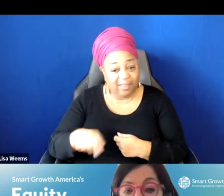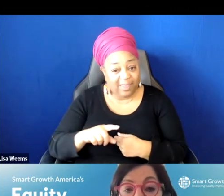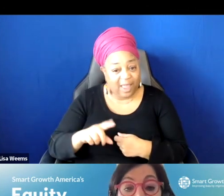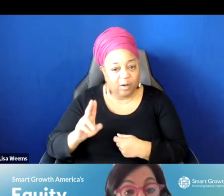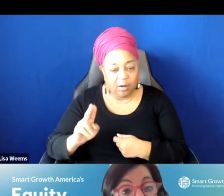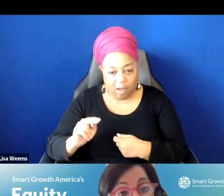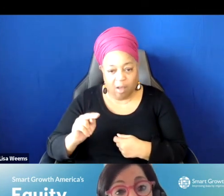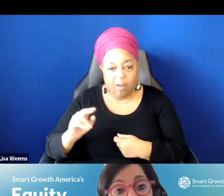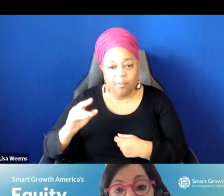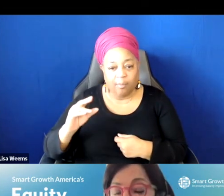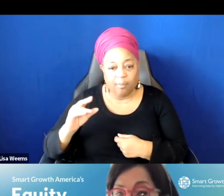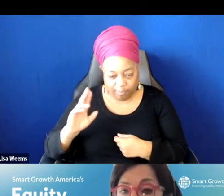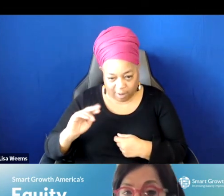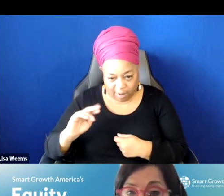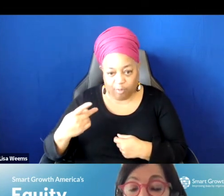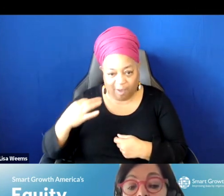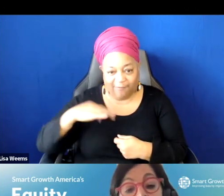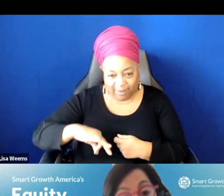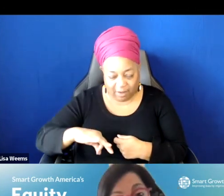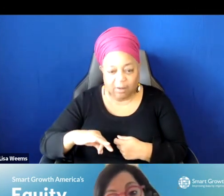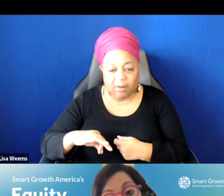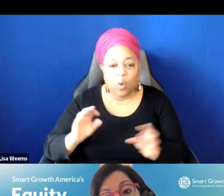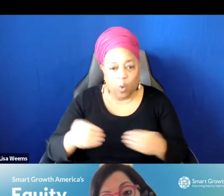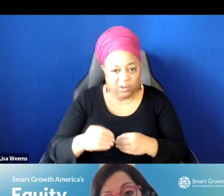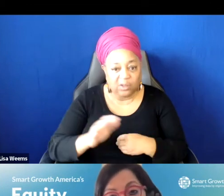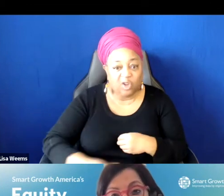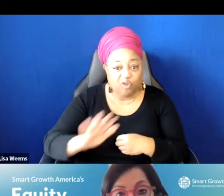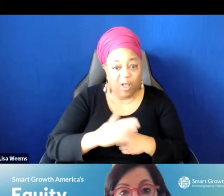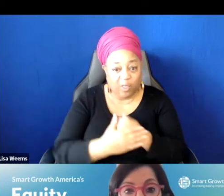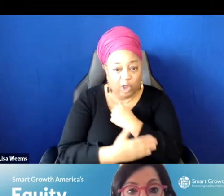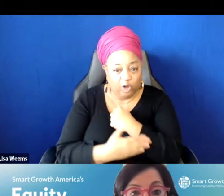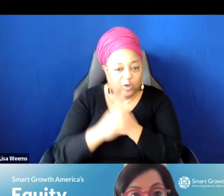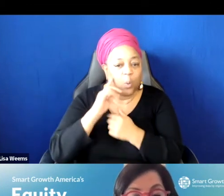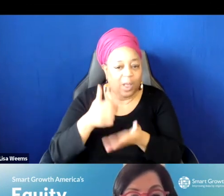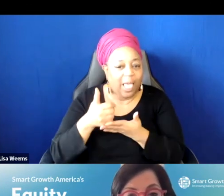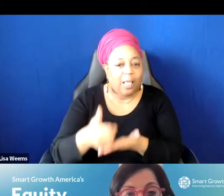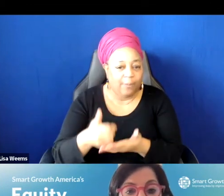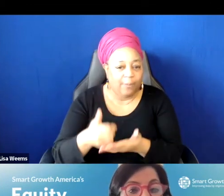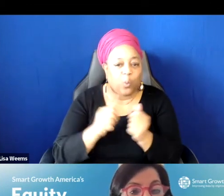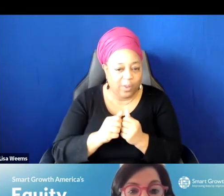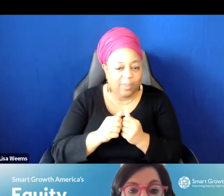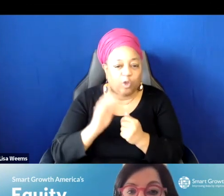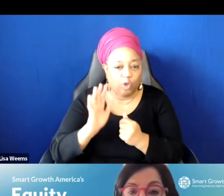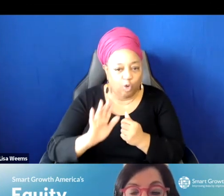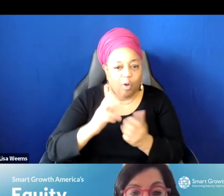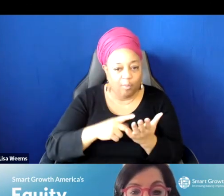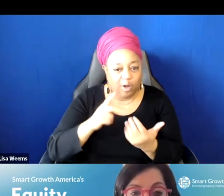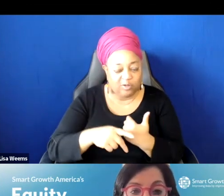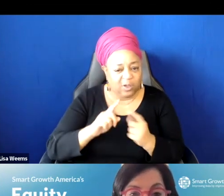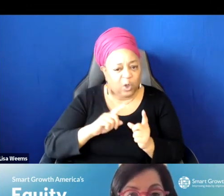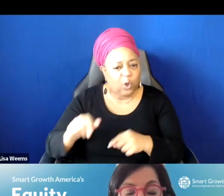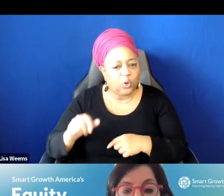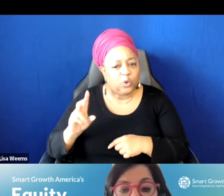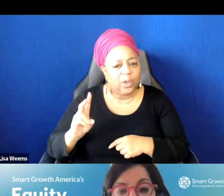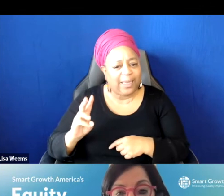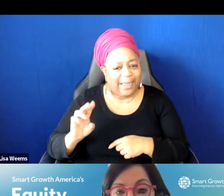across the country to help you with your project. And go to EPA's website, as Dr. Waterhouse